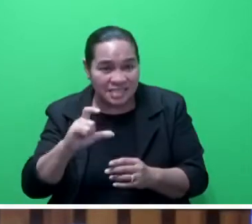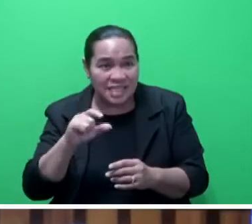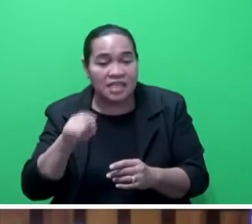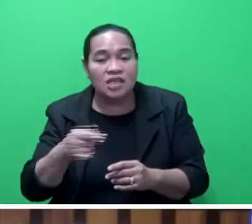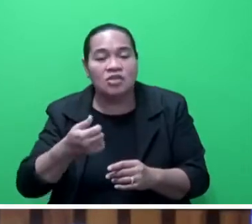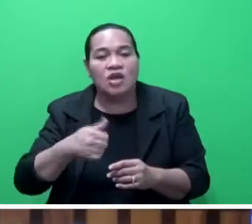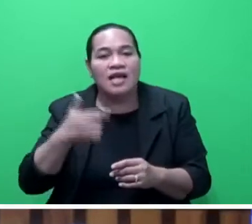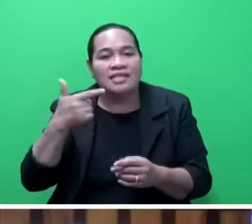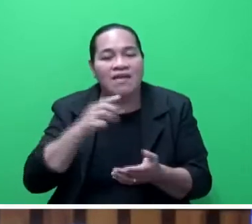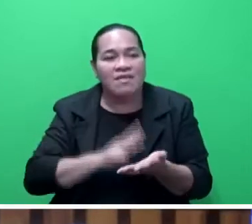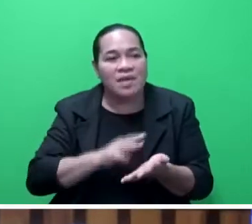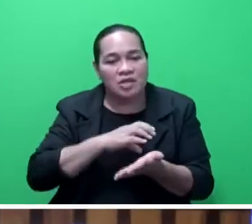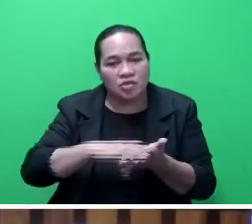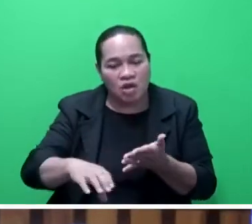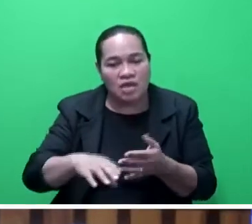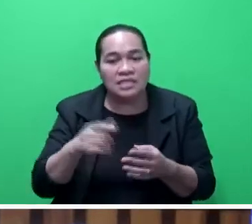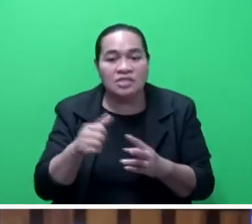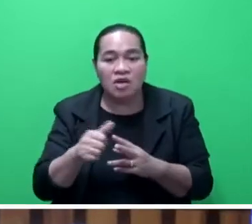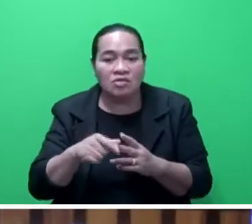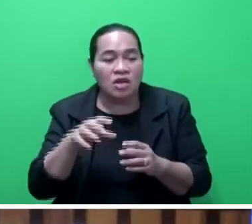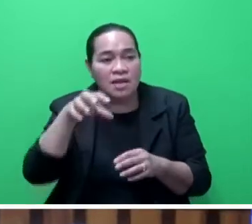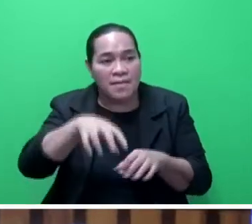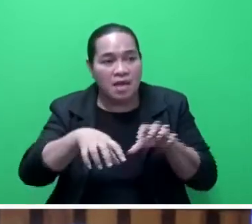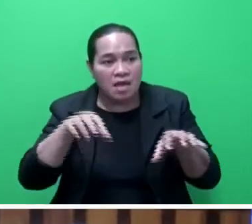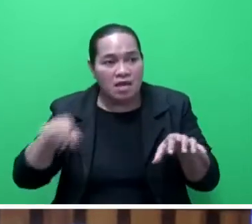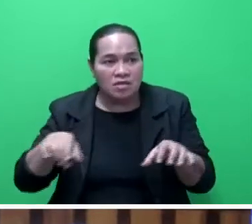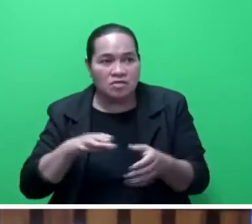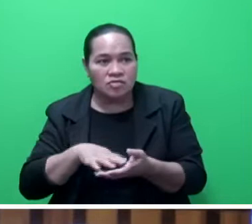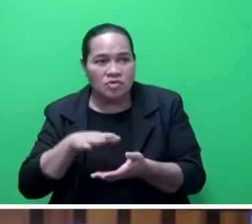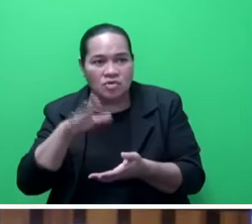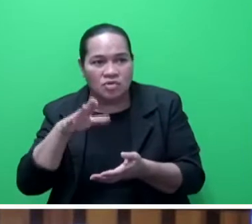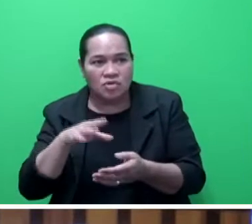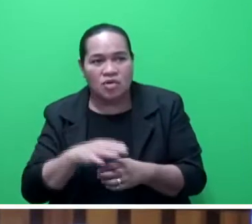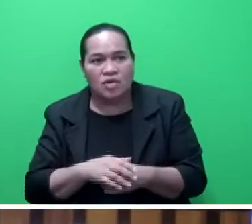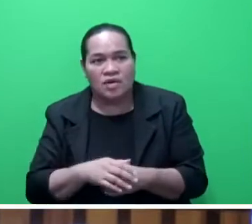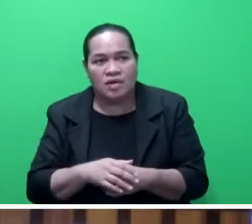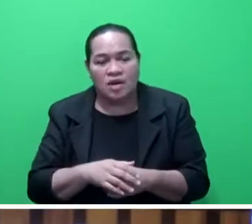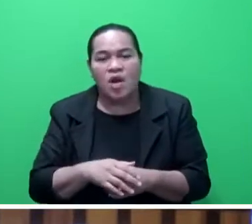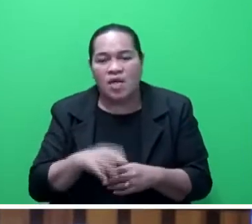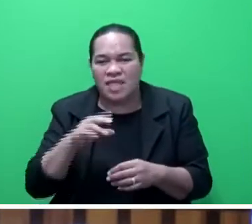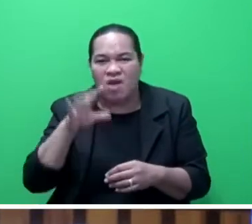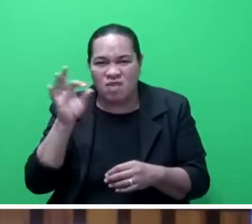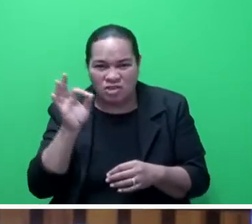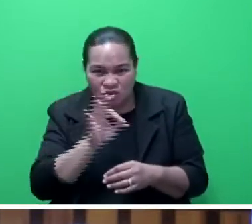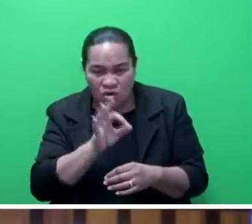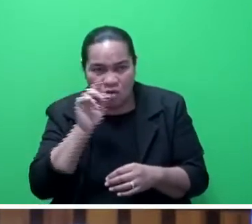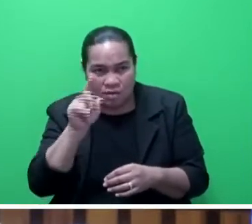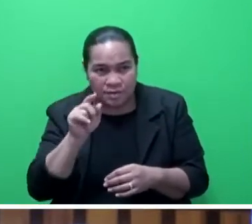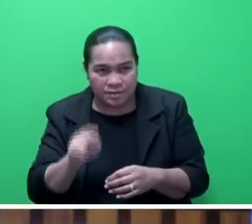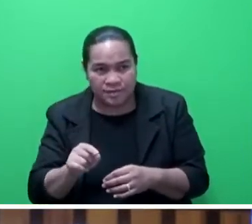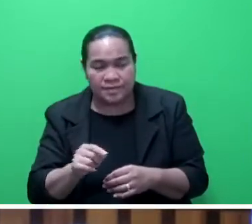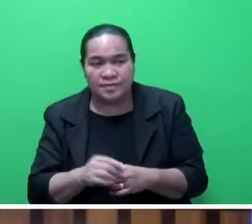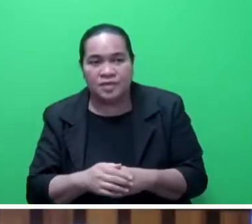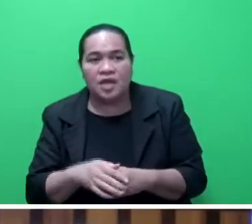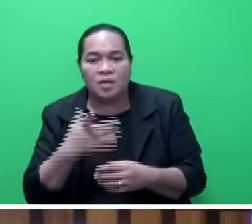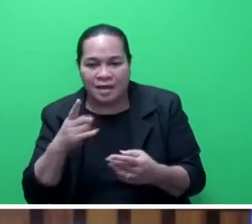to improve the efficiency of the mill, as said, increase cane production and improve the TC-TS ratio. This will reduce FSC's reliance